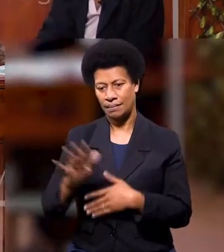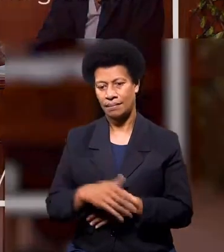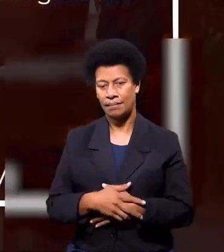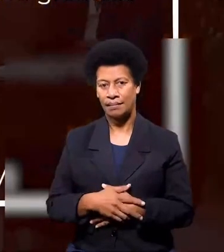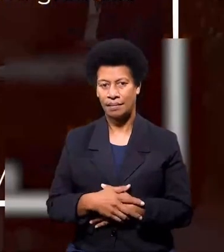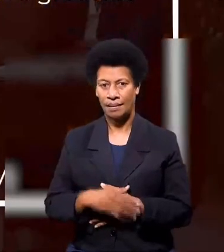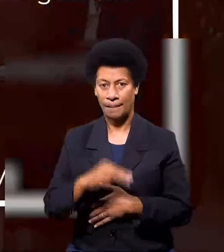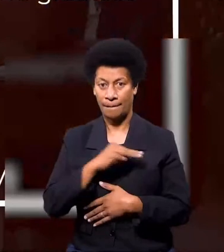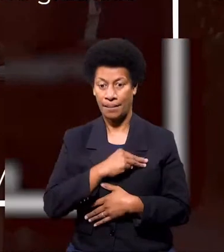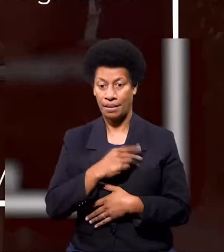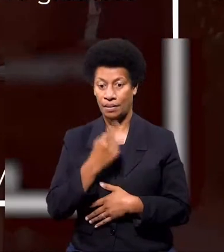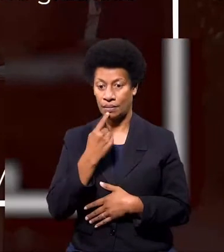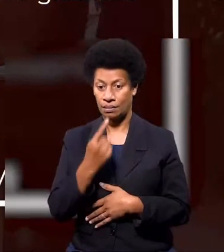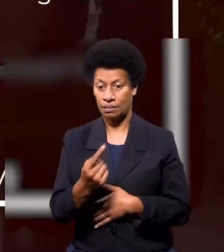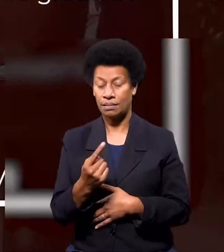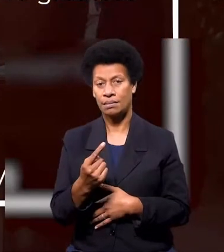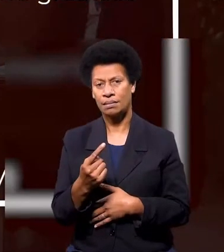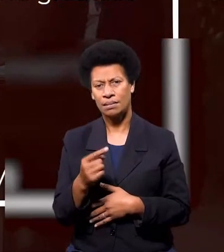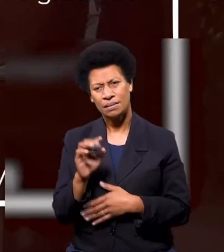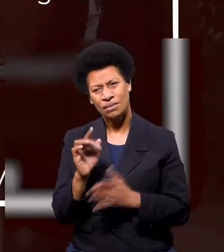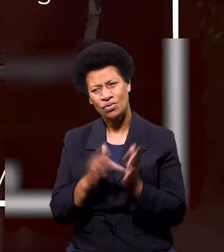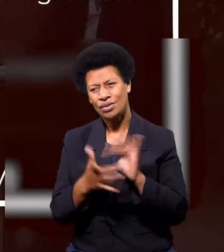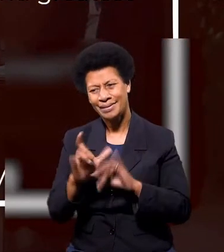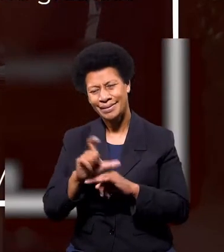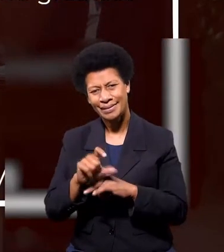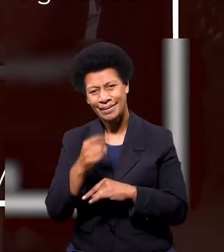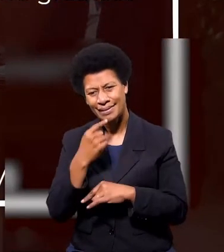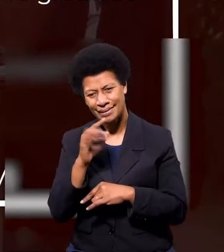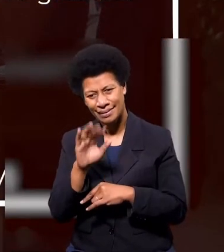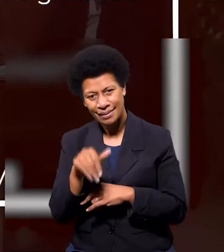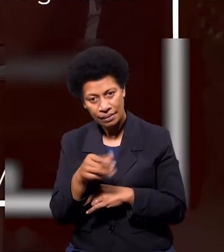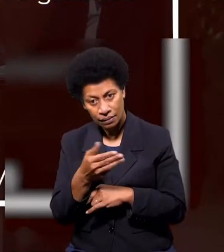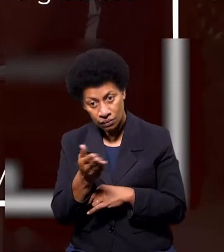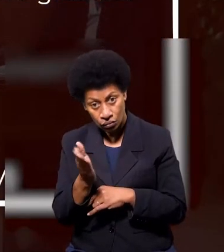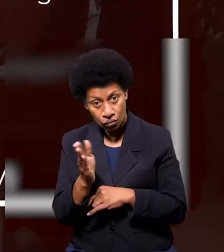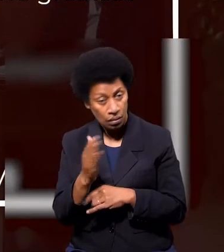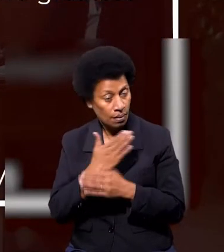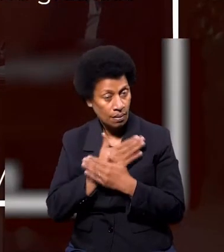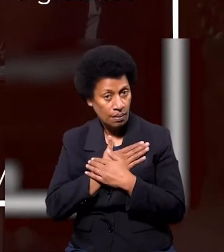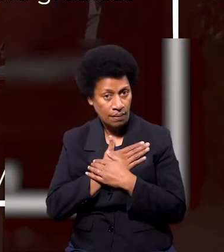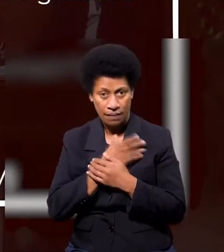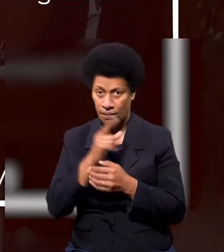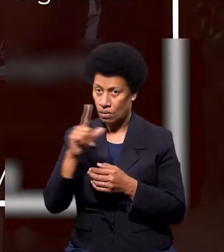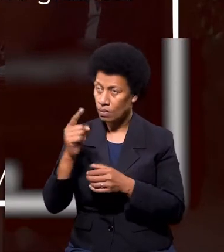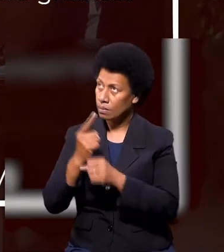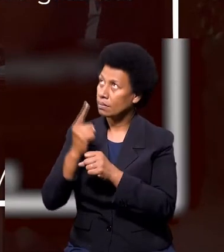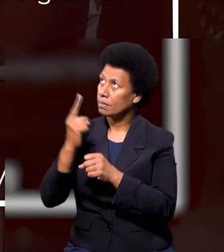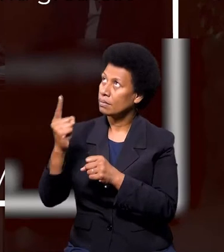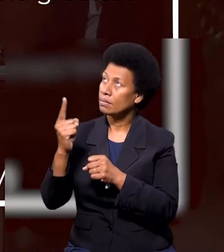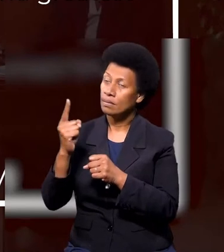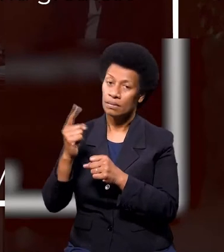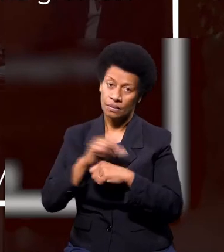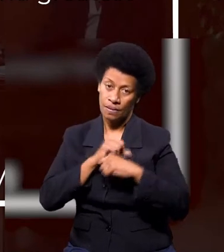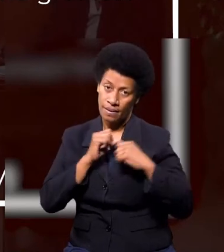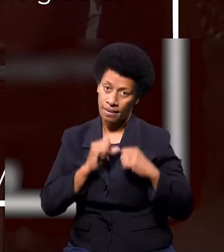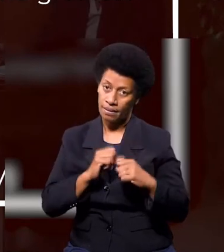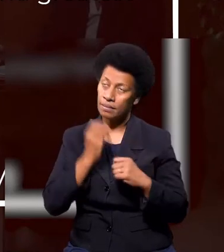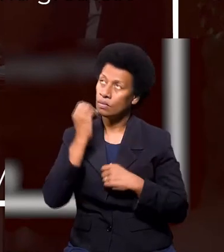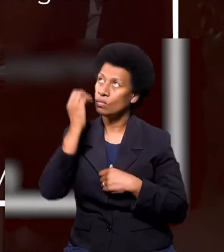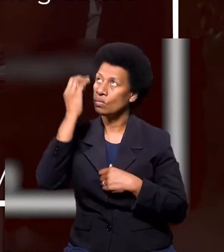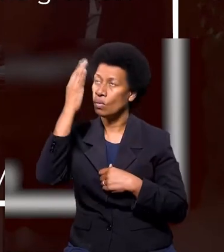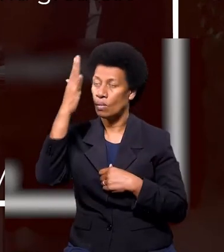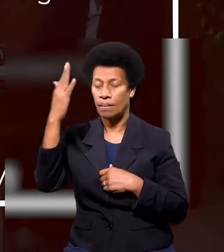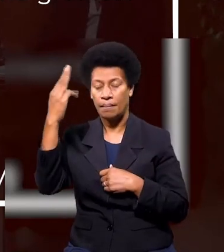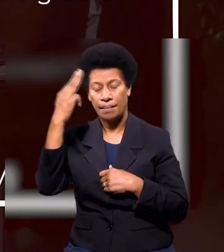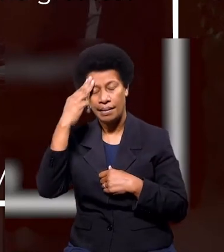Deuteronomy 6:5. Okay, from Matthew, Jesus said to him, "You shall love the Lord your God with all your heart, with all your soul, and with